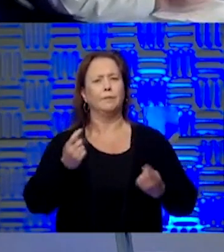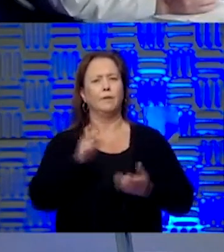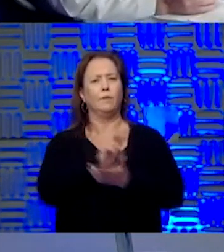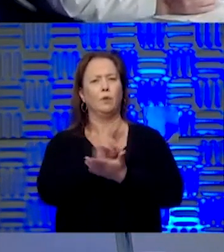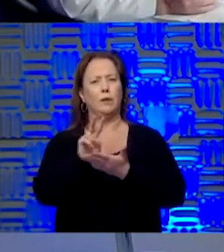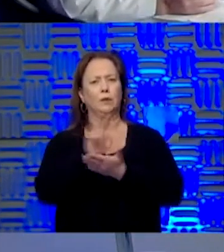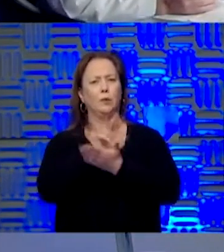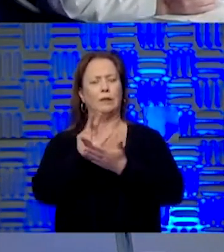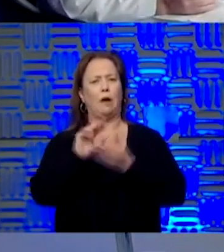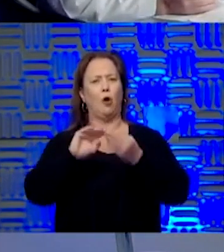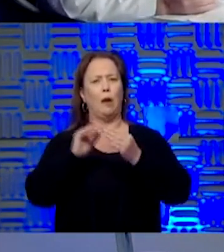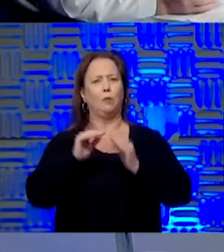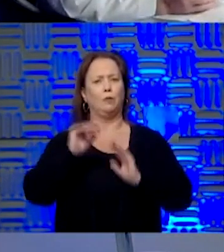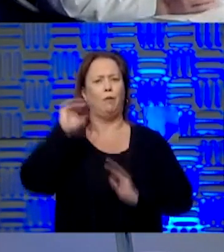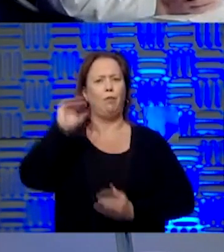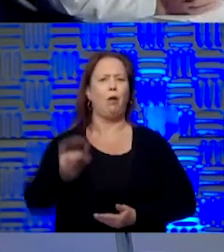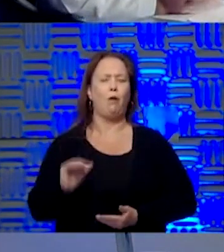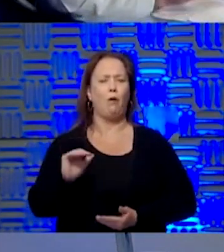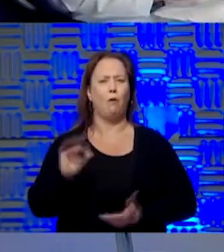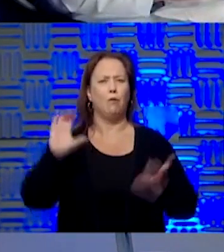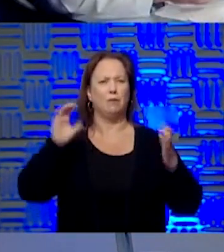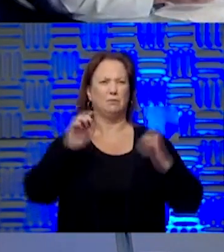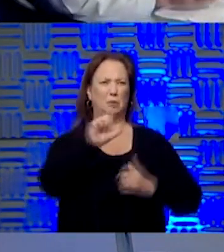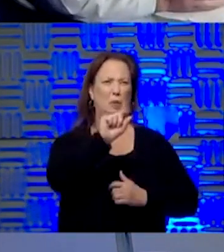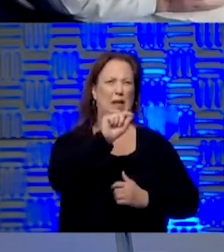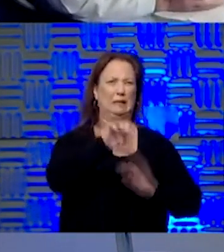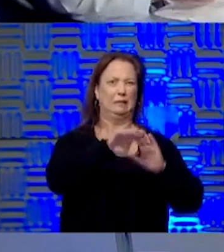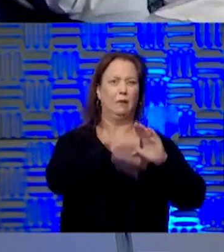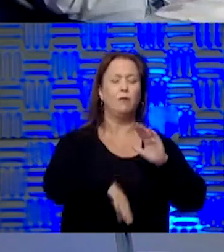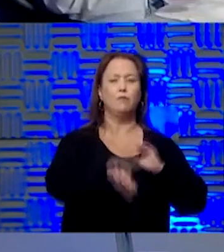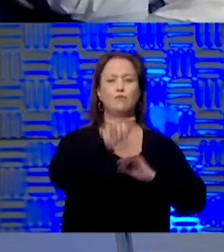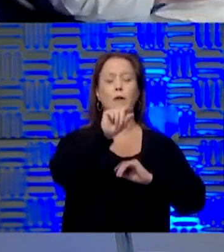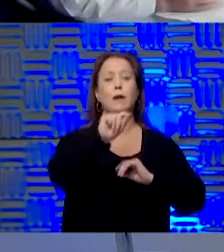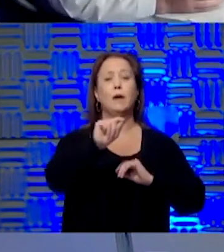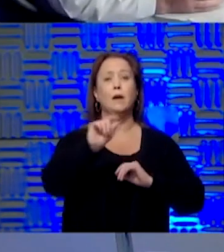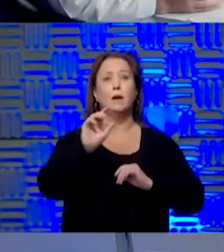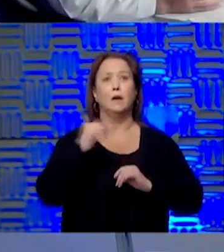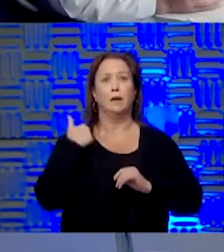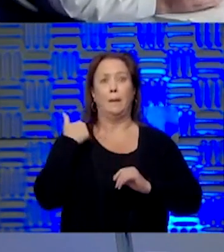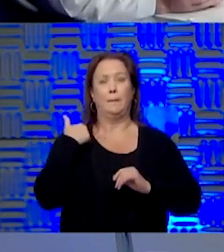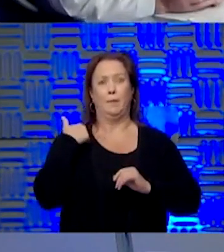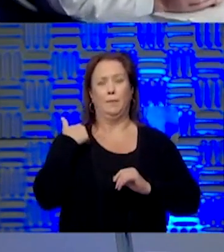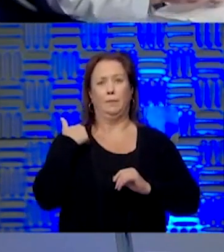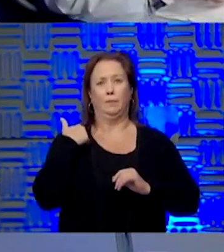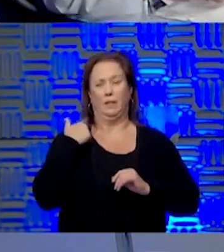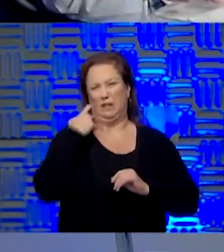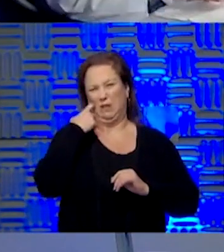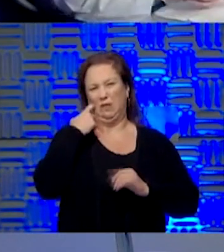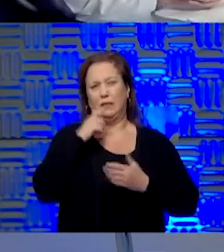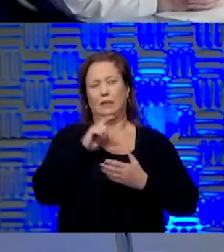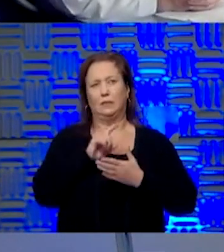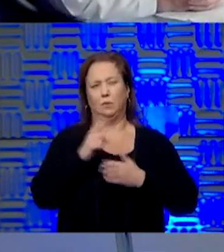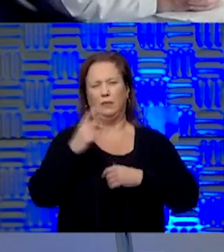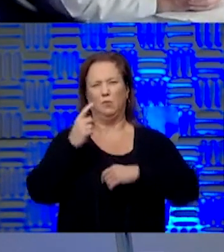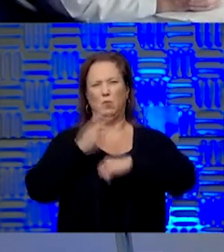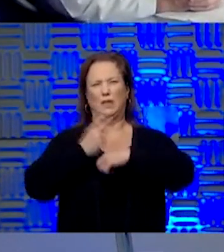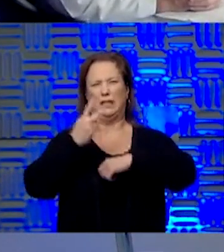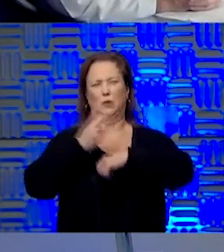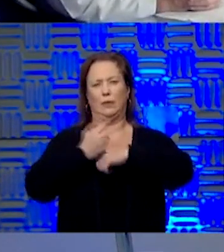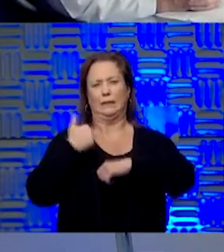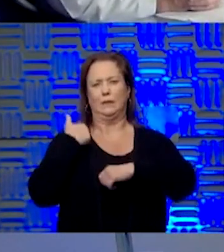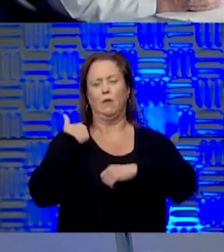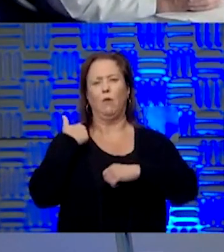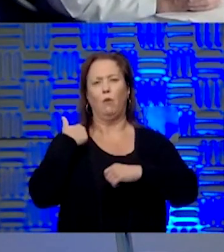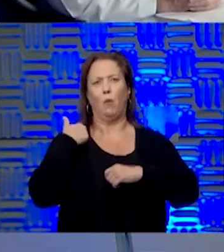been pretty low, as far as in the 20s or even lower. Earlier this week we had a couple days where we had